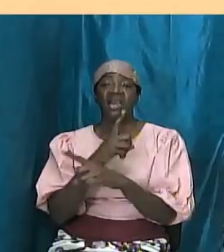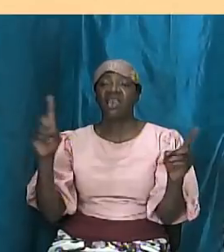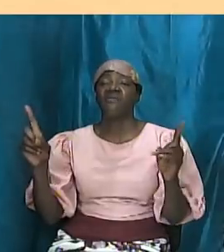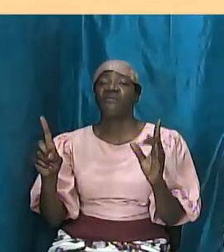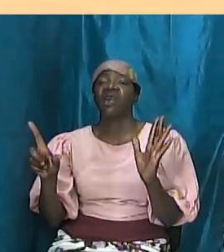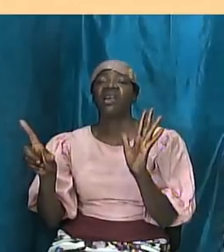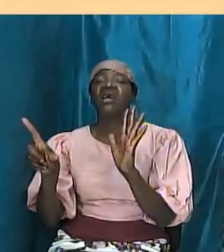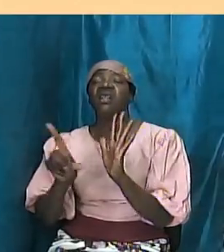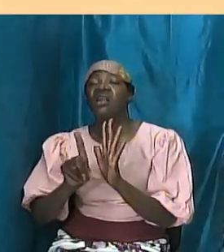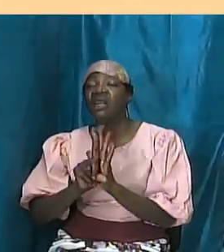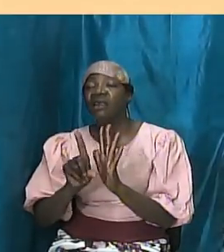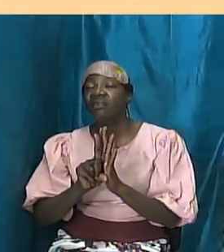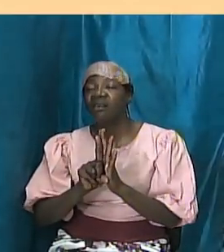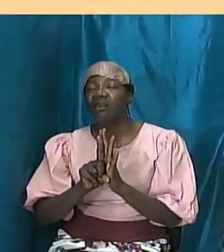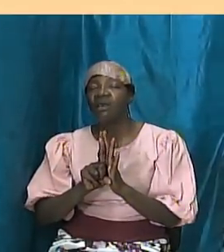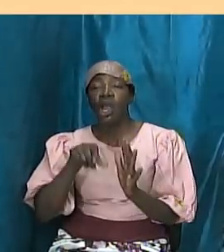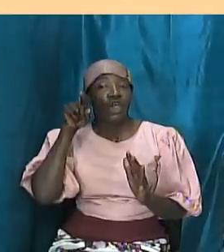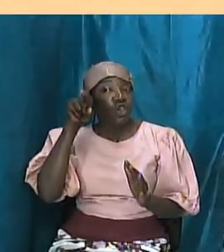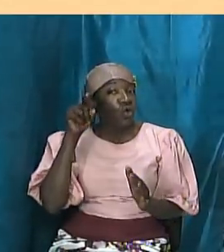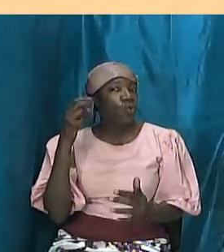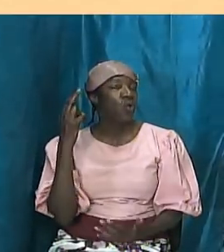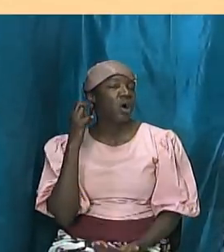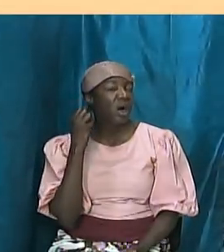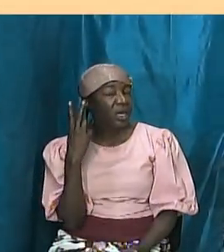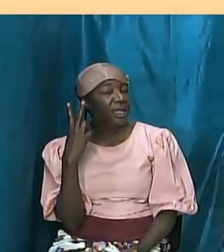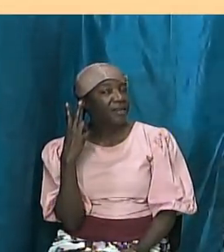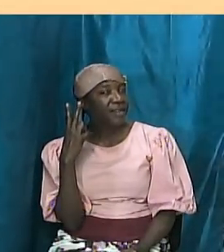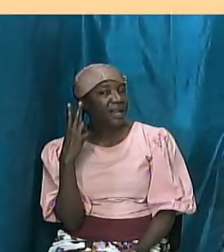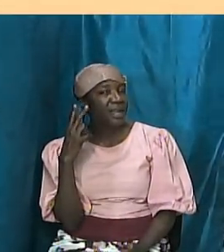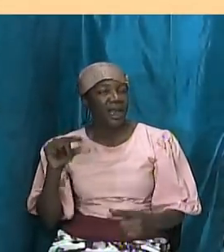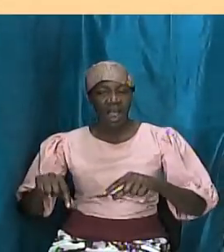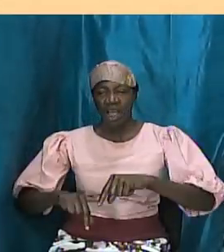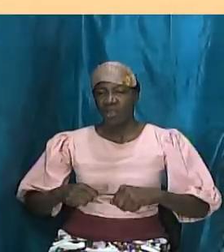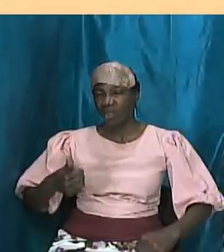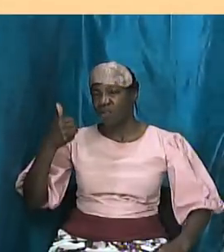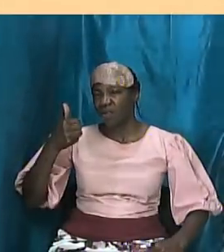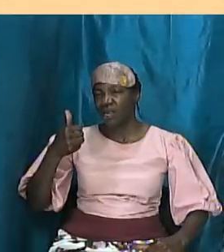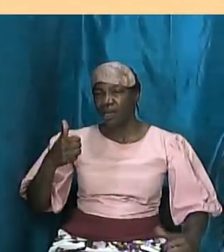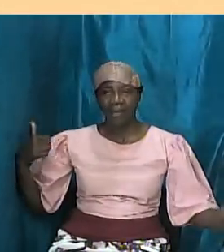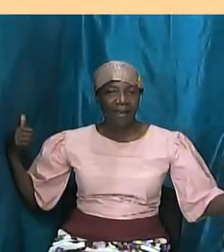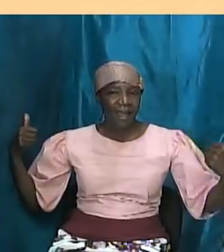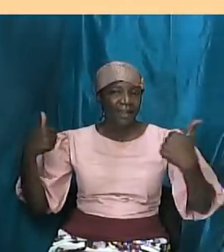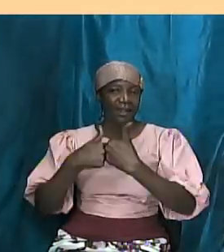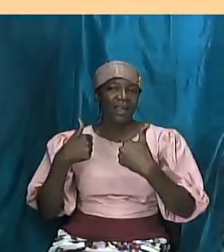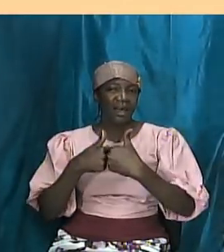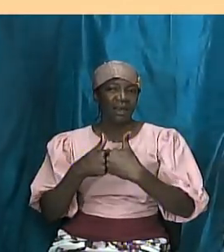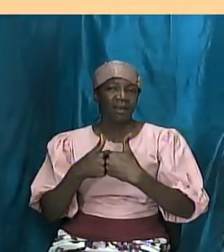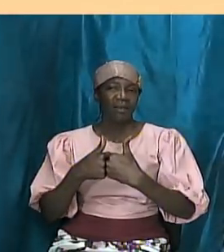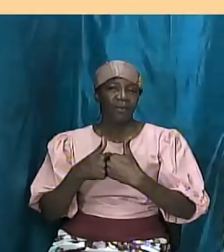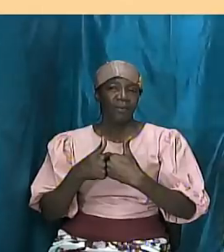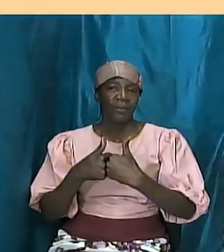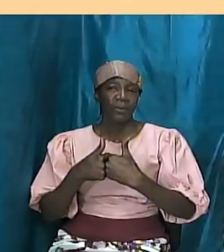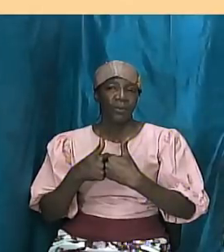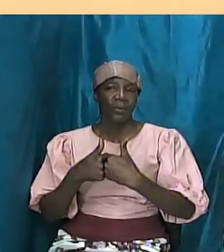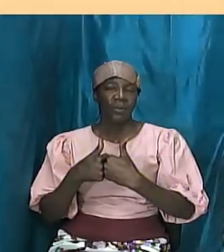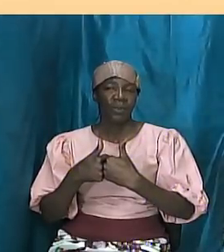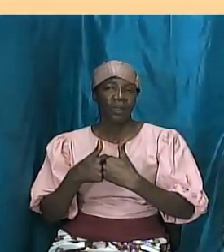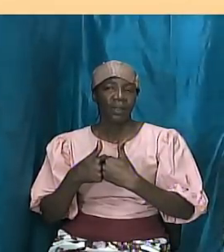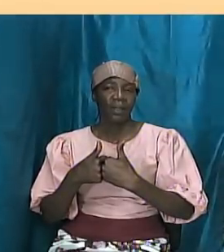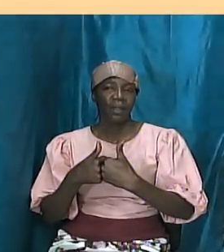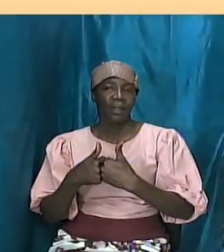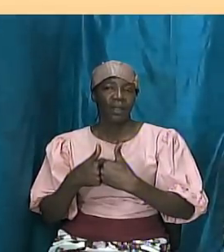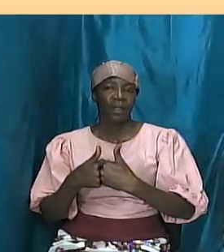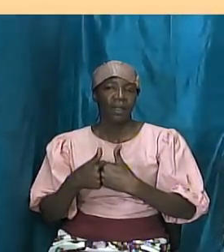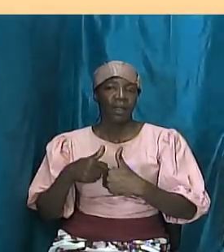is that, and you will notice it, the greatest attack that is being made on